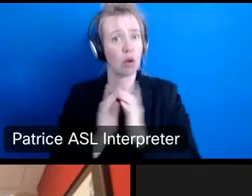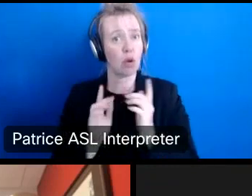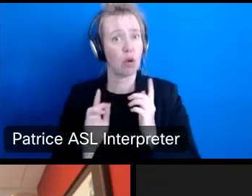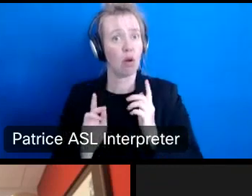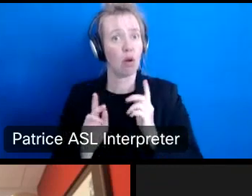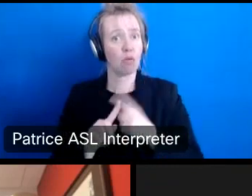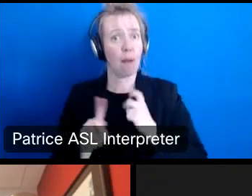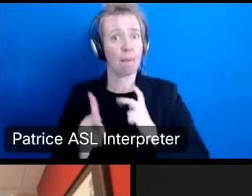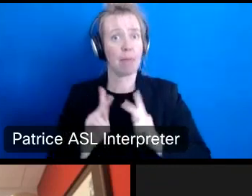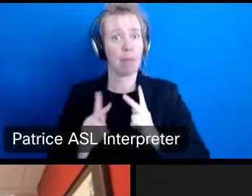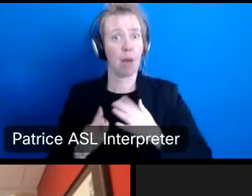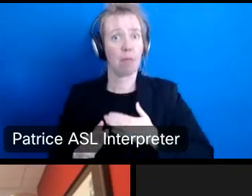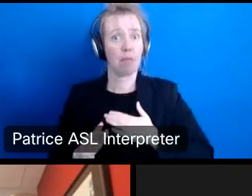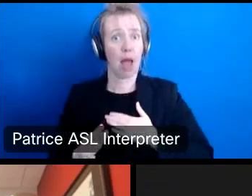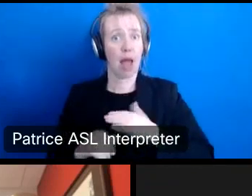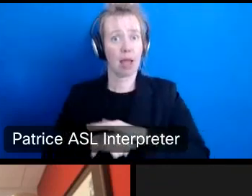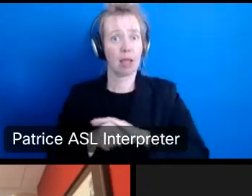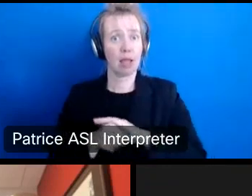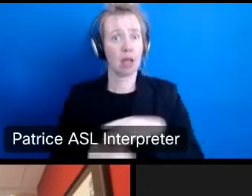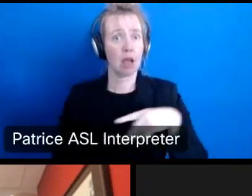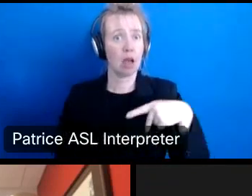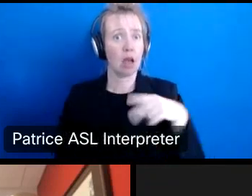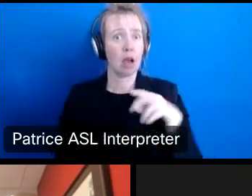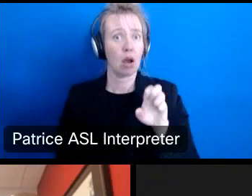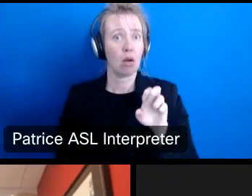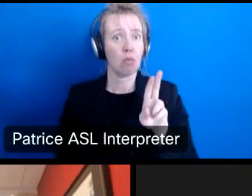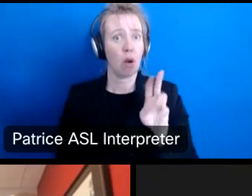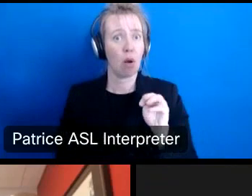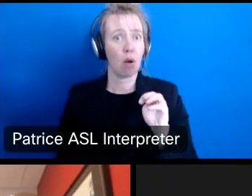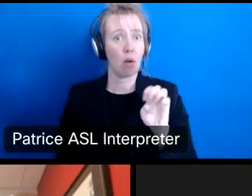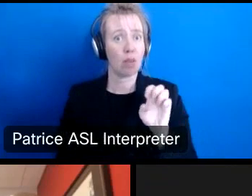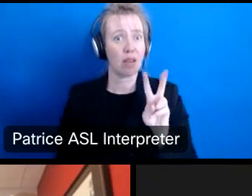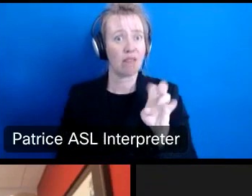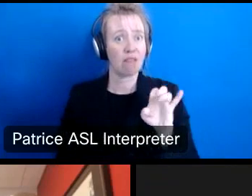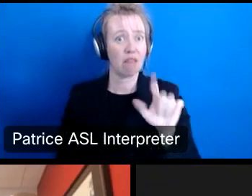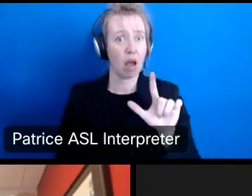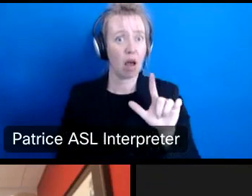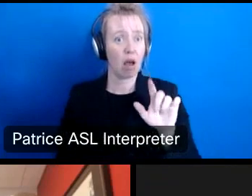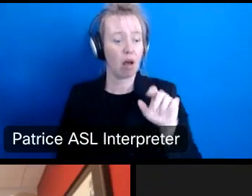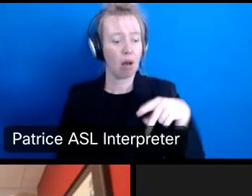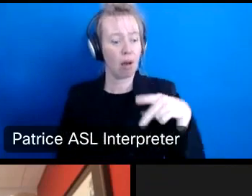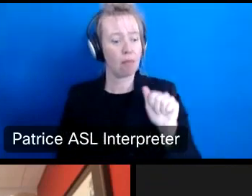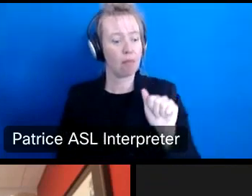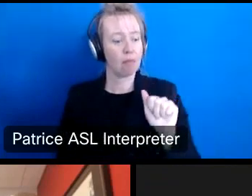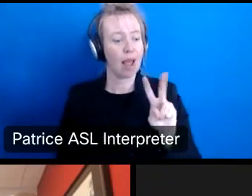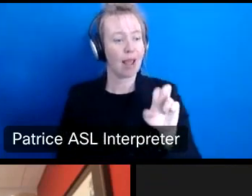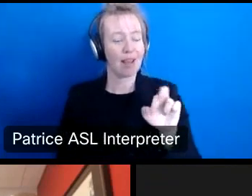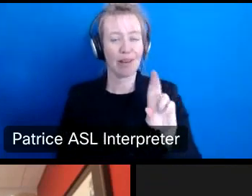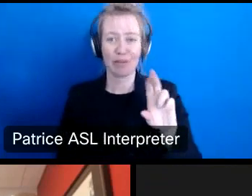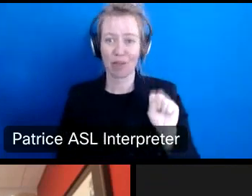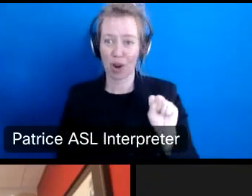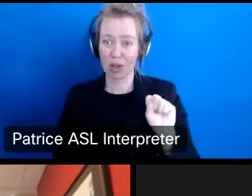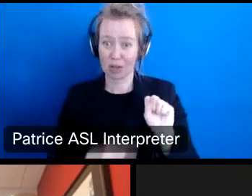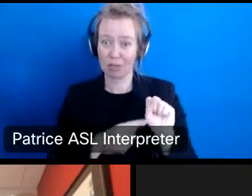terms of permeable pavers being installed in some of the alleyways that